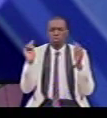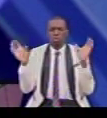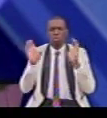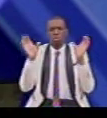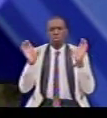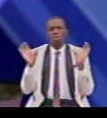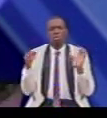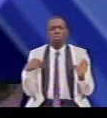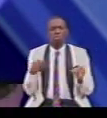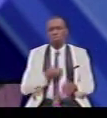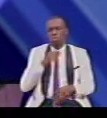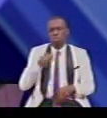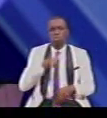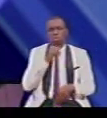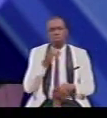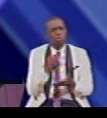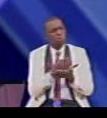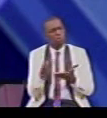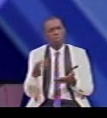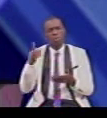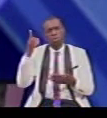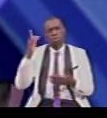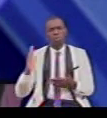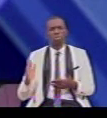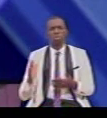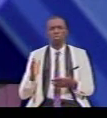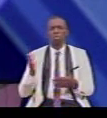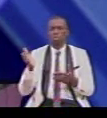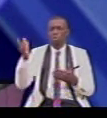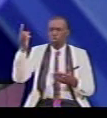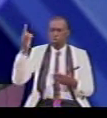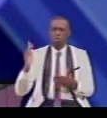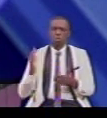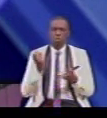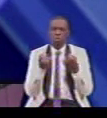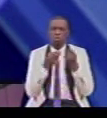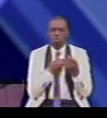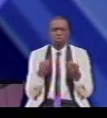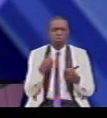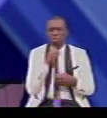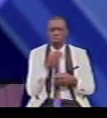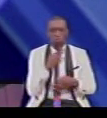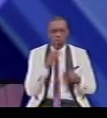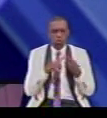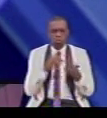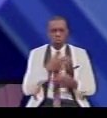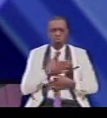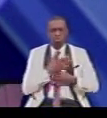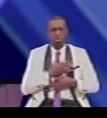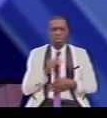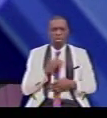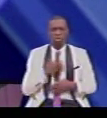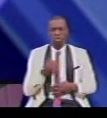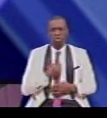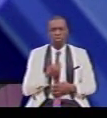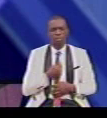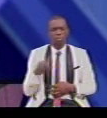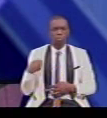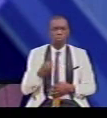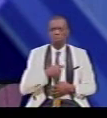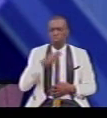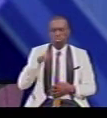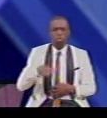to please him not please ourselves we have no we have no reason we have no reason to disappoint